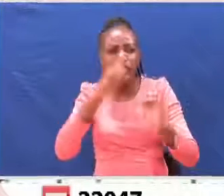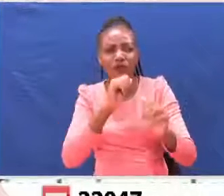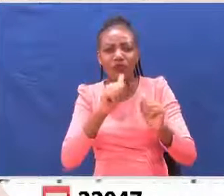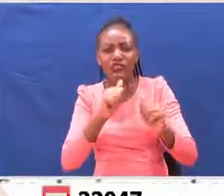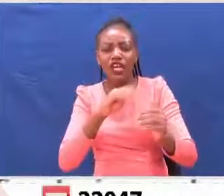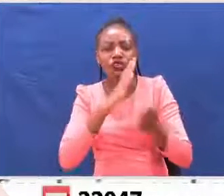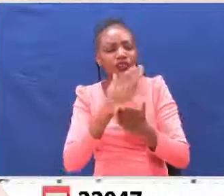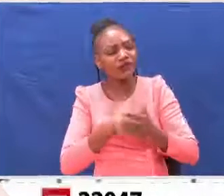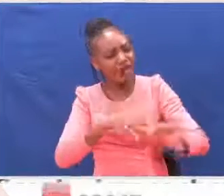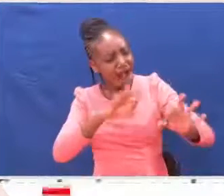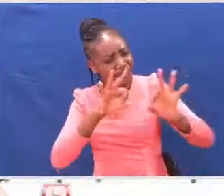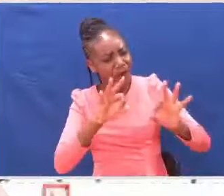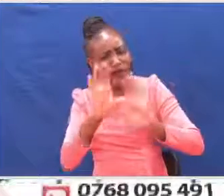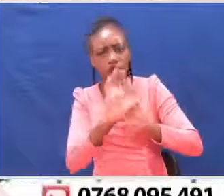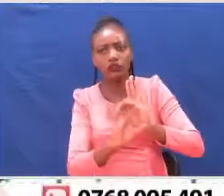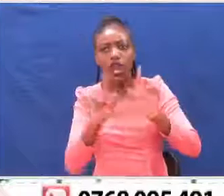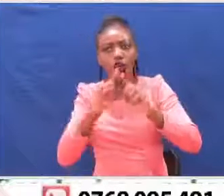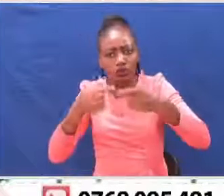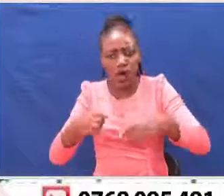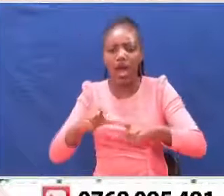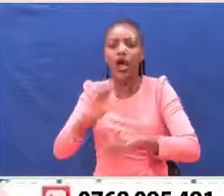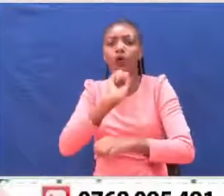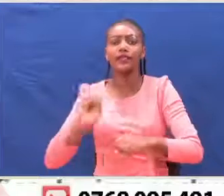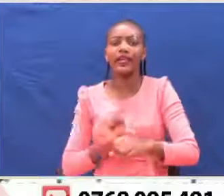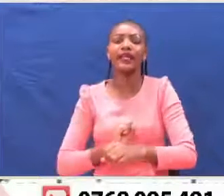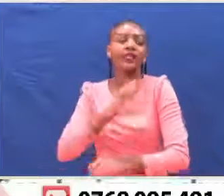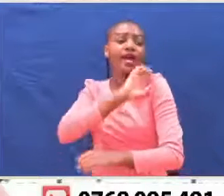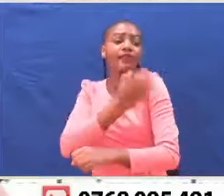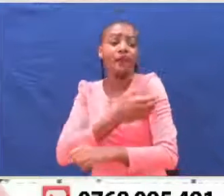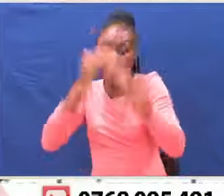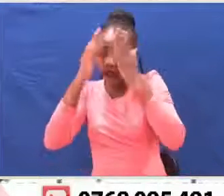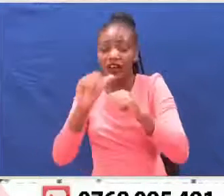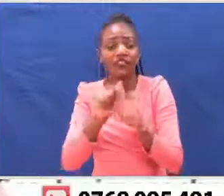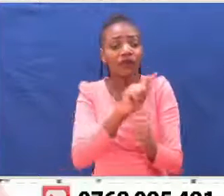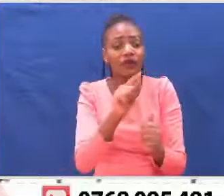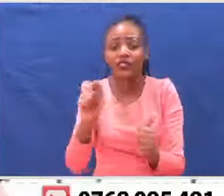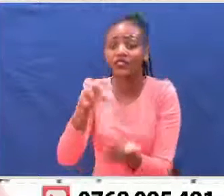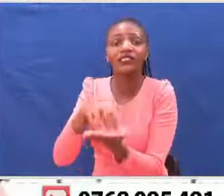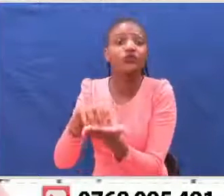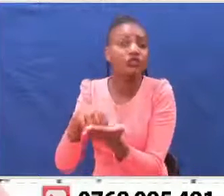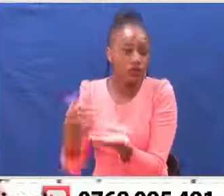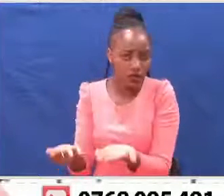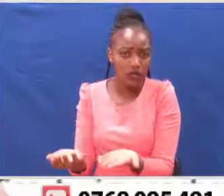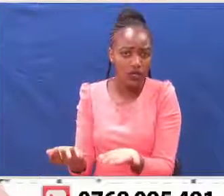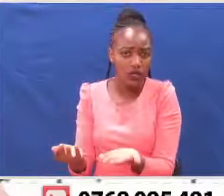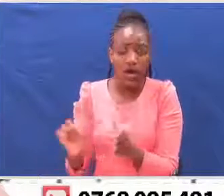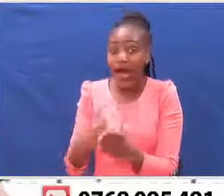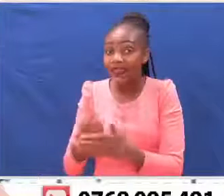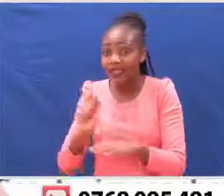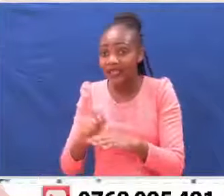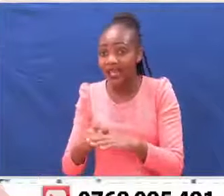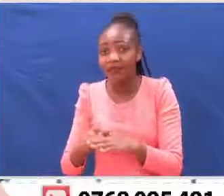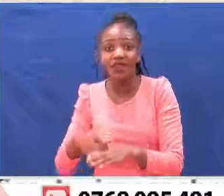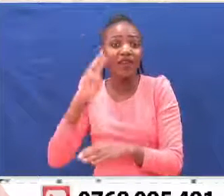way that gave this particular house the powers to deal with this particular instance. When the will